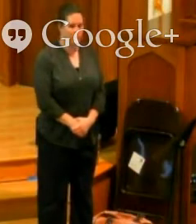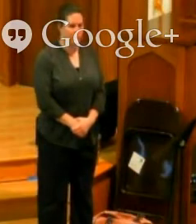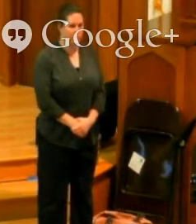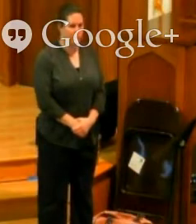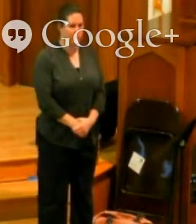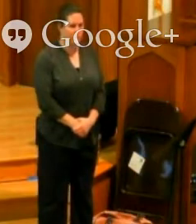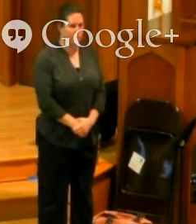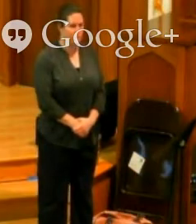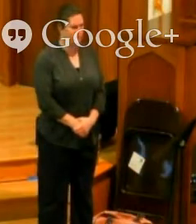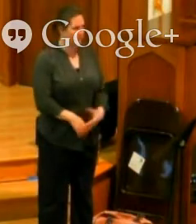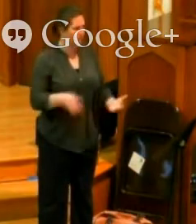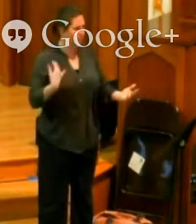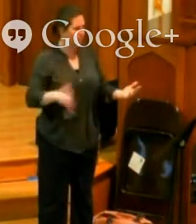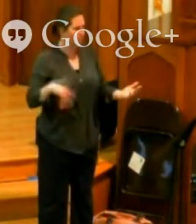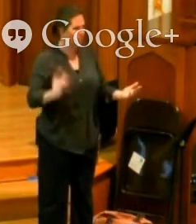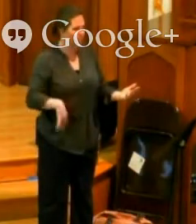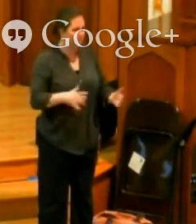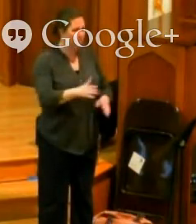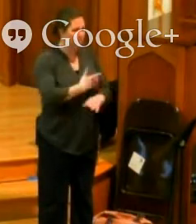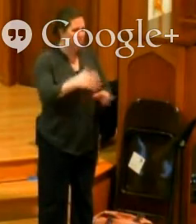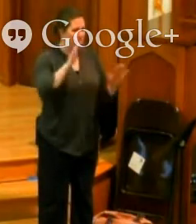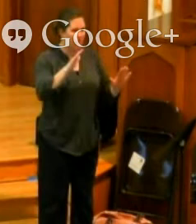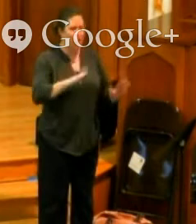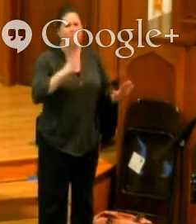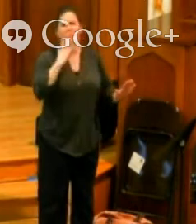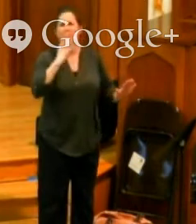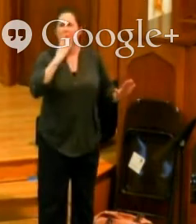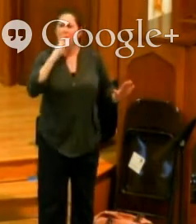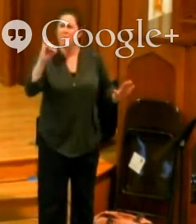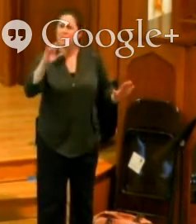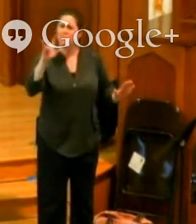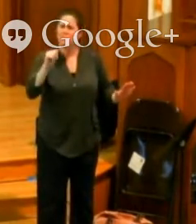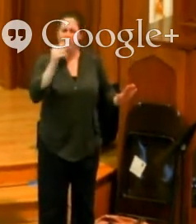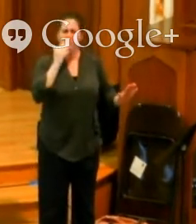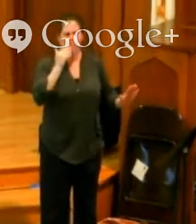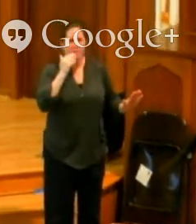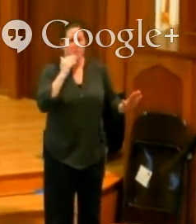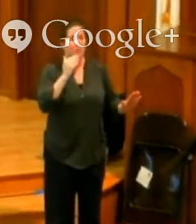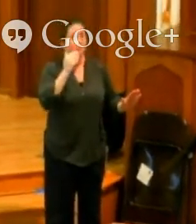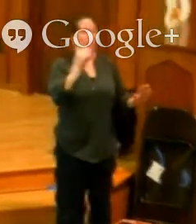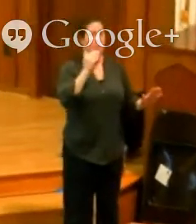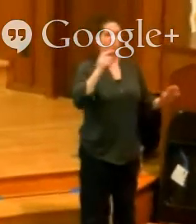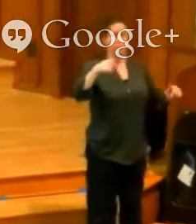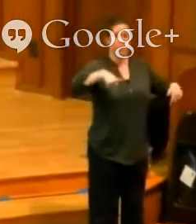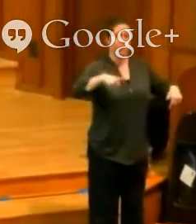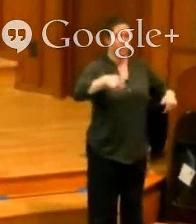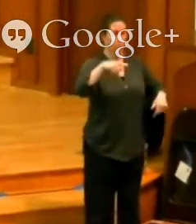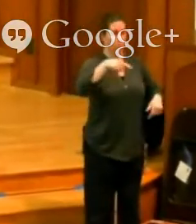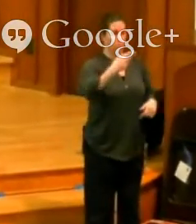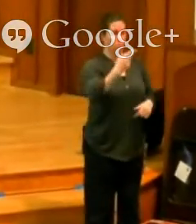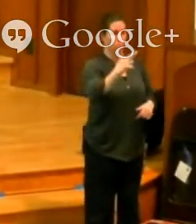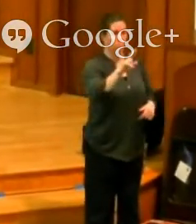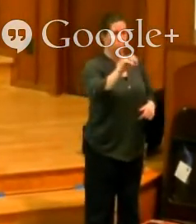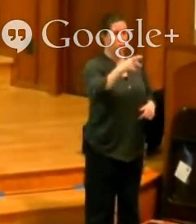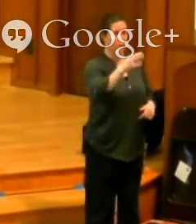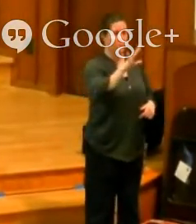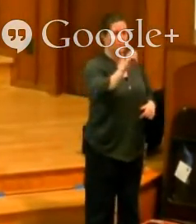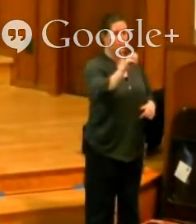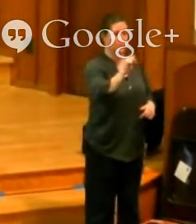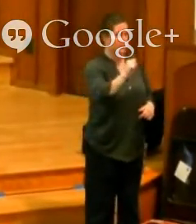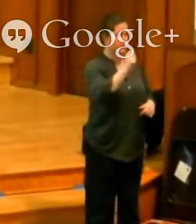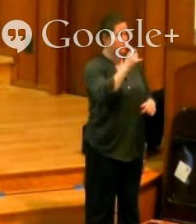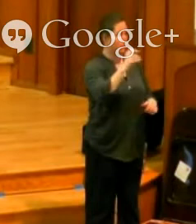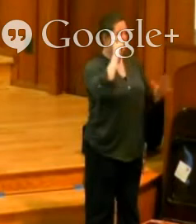Is that a great song? Thank you, Julia, for singing that. I want to welcome you to Prophecies of Hope. We thank you again for joining us.